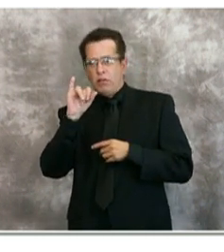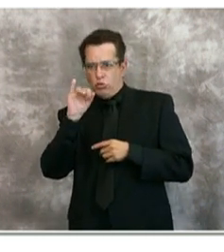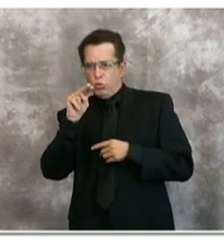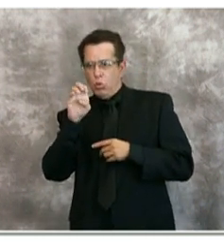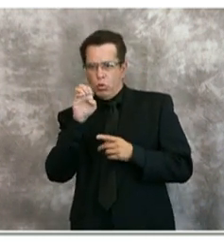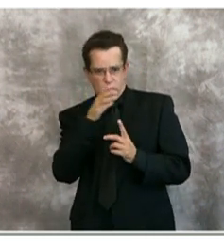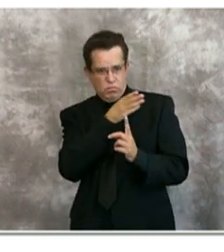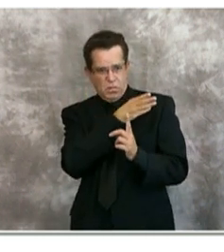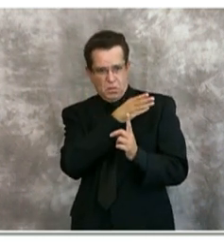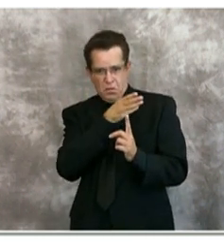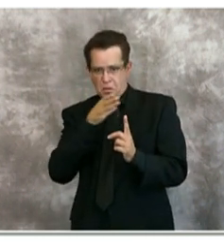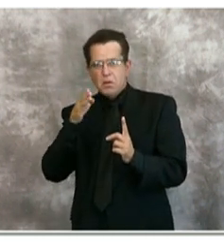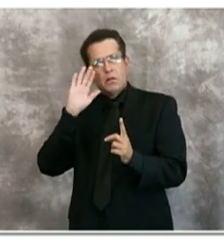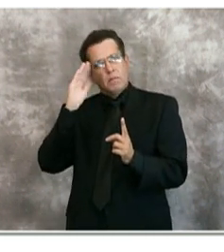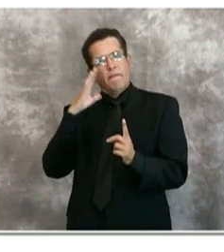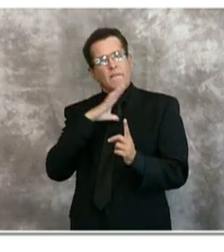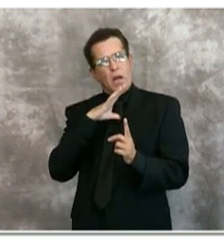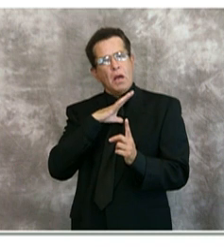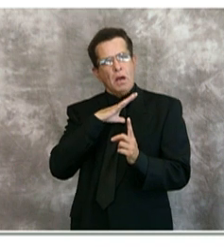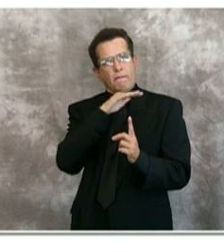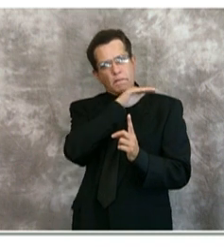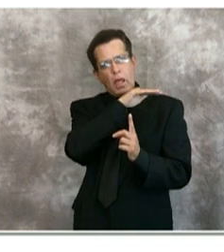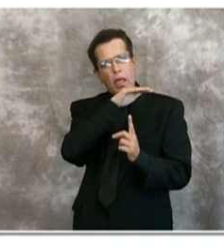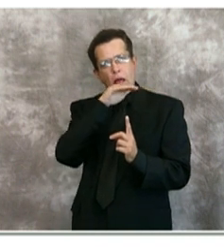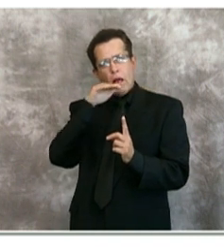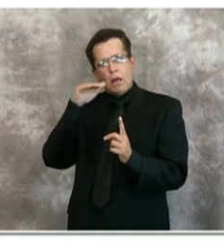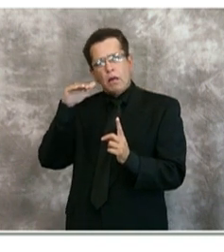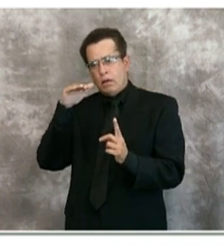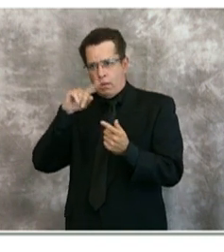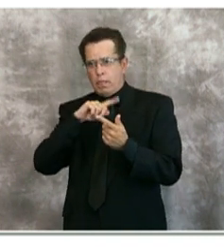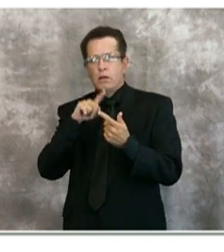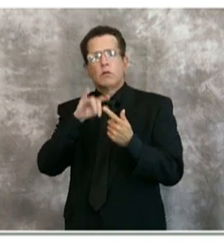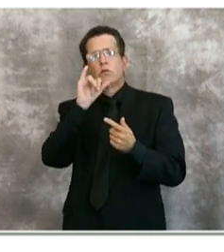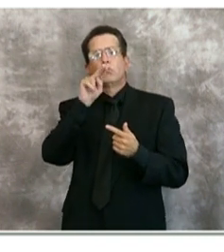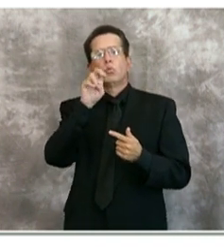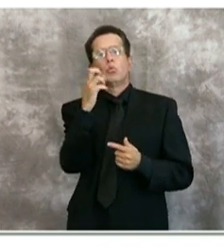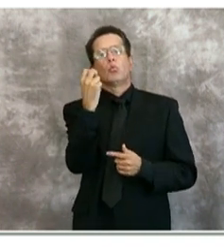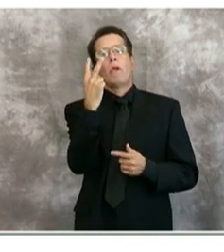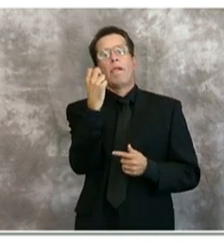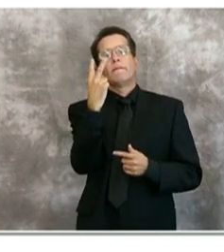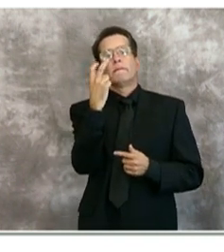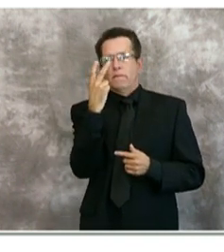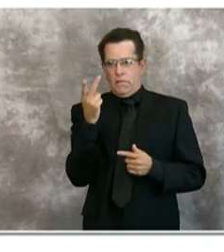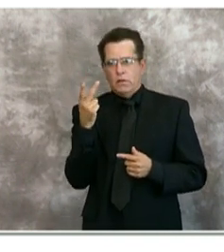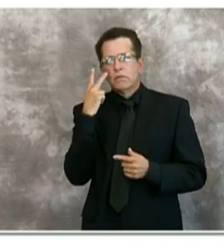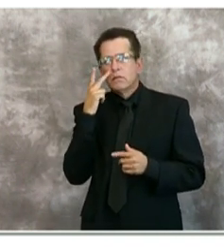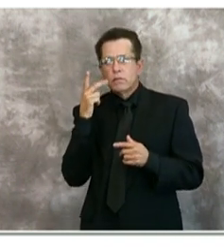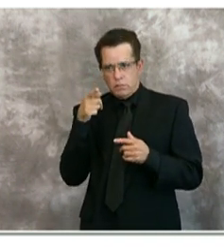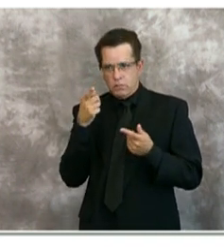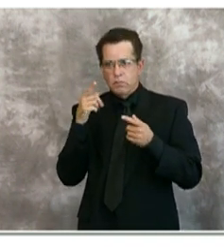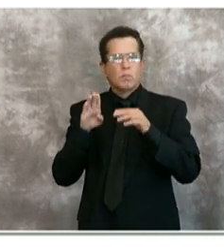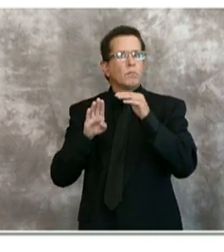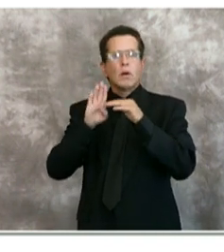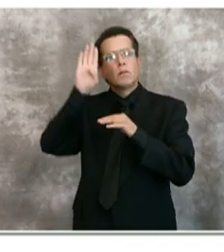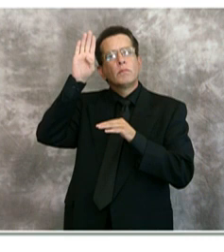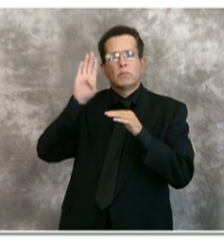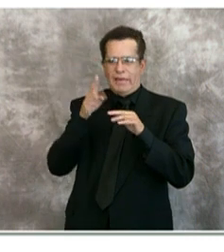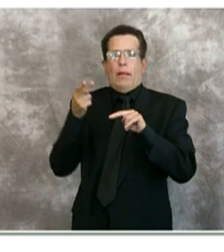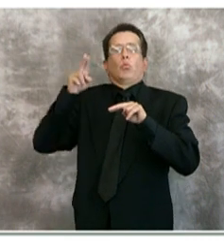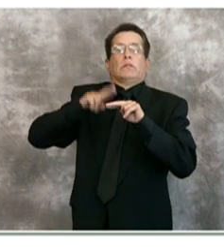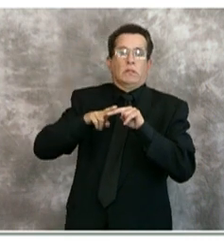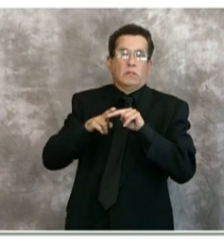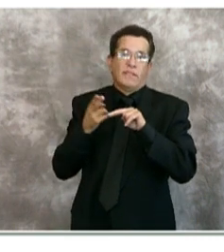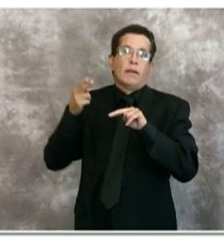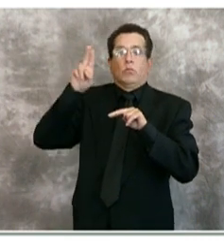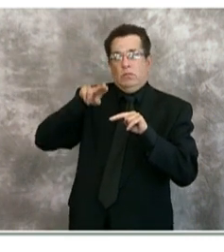June, we were flattening the curve. And then after June 12th, we started to see cases